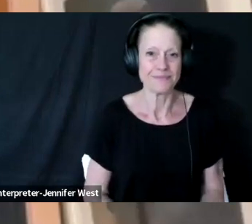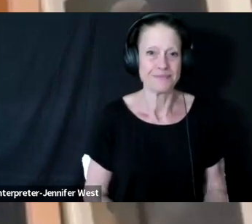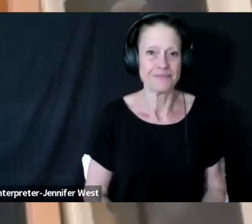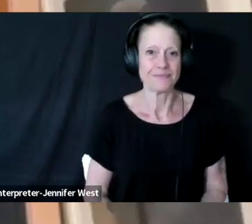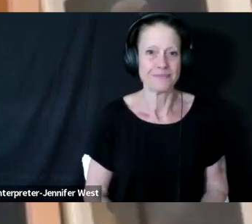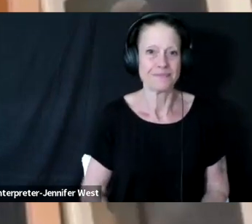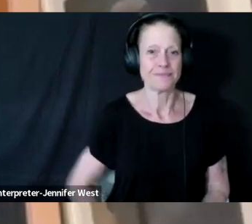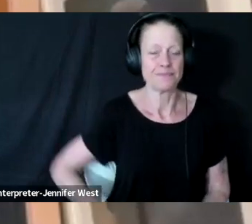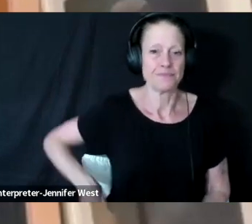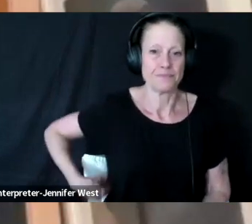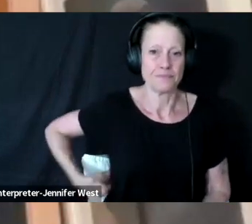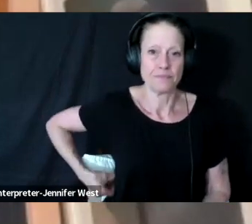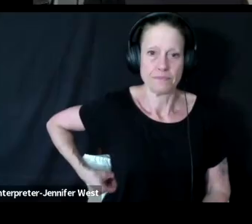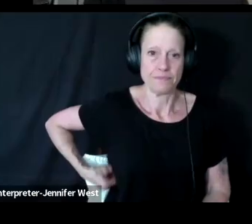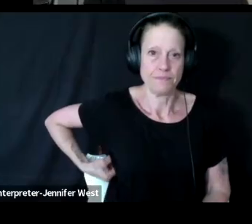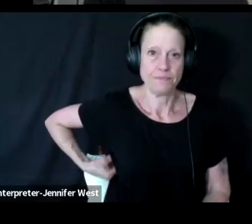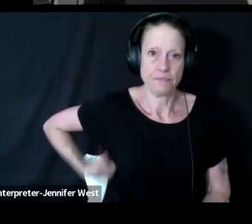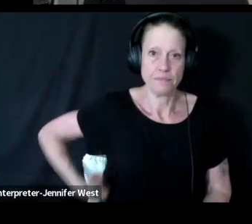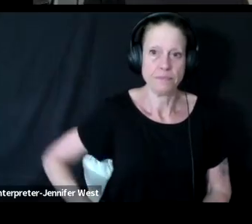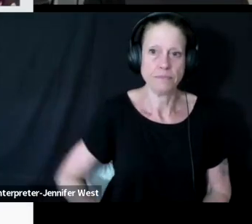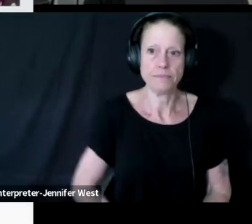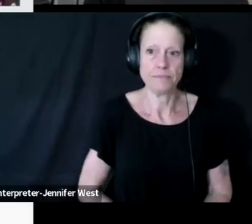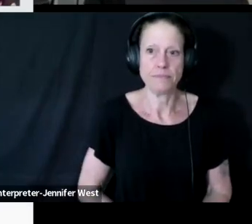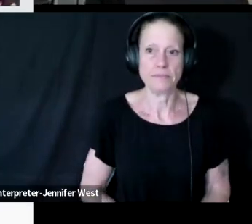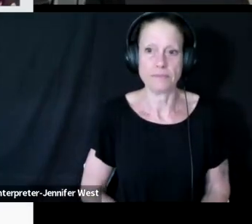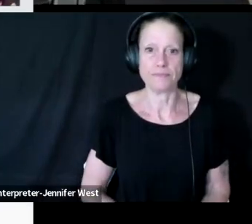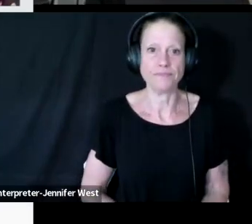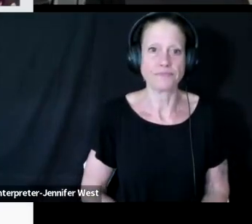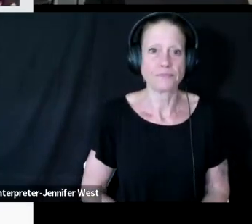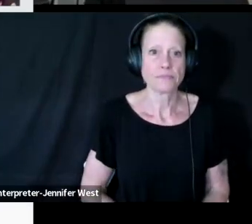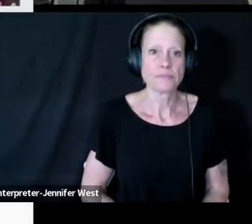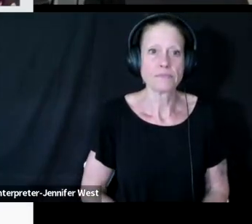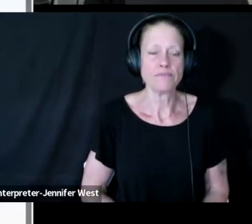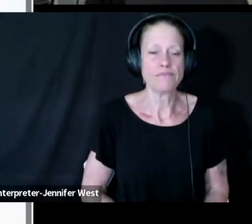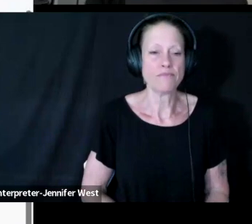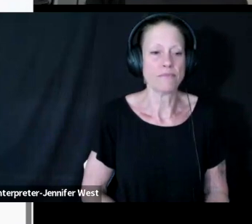Okie dokie. Okay. All right.